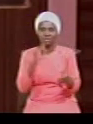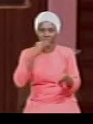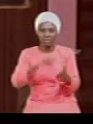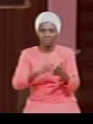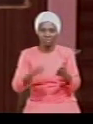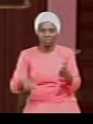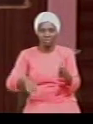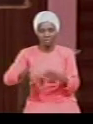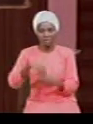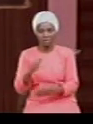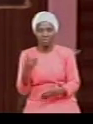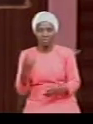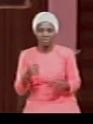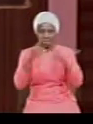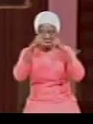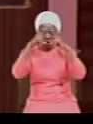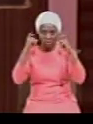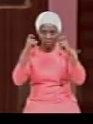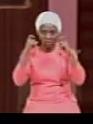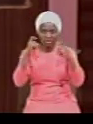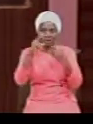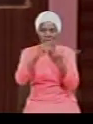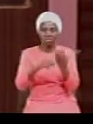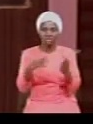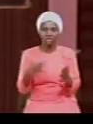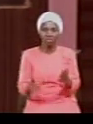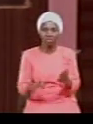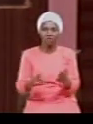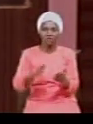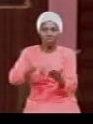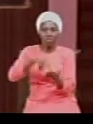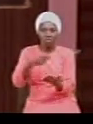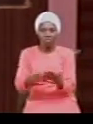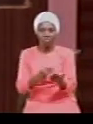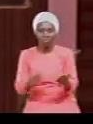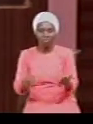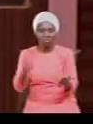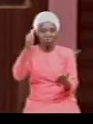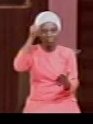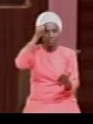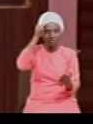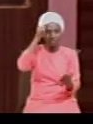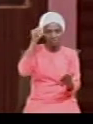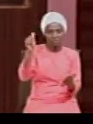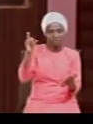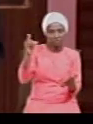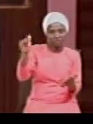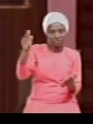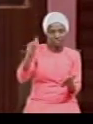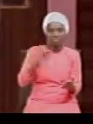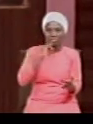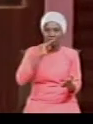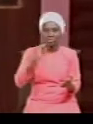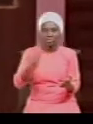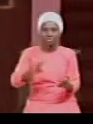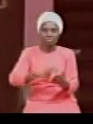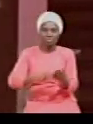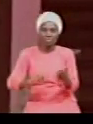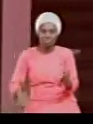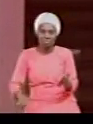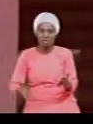away. The ugliness of fallen Adam is reversed. The ugliness